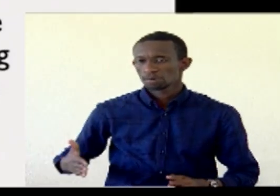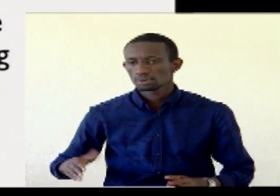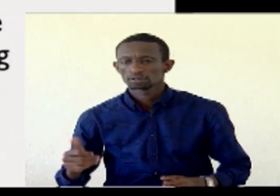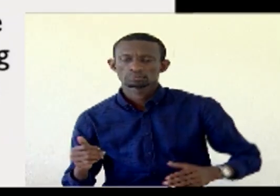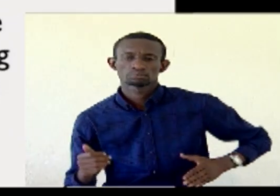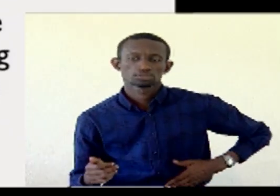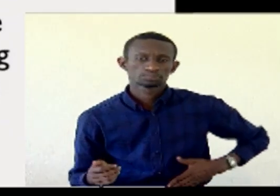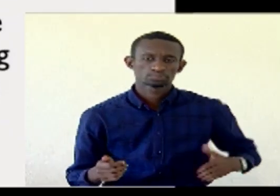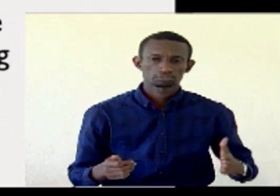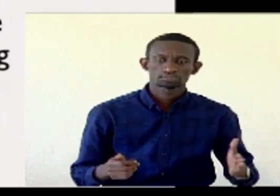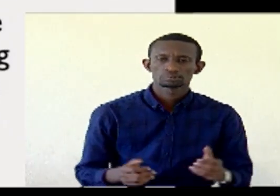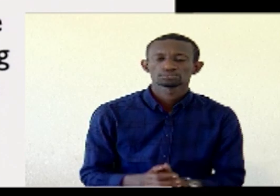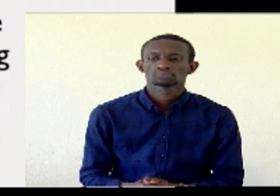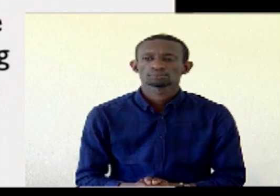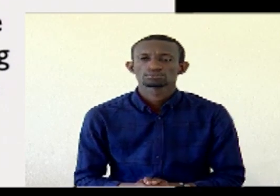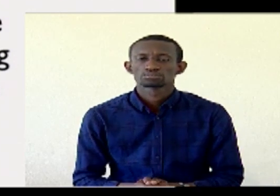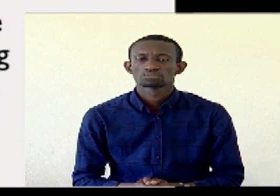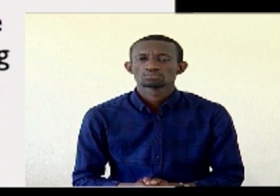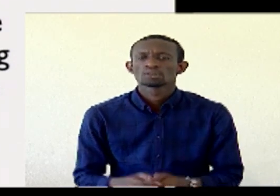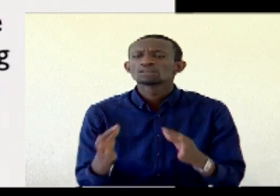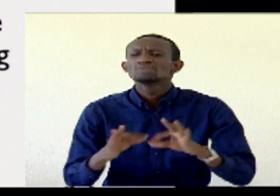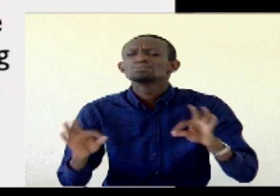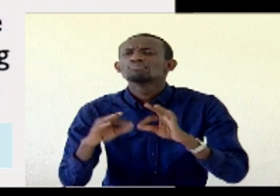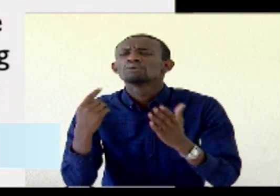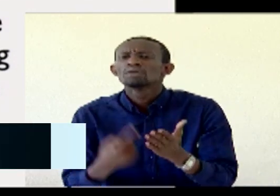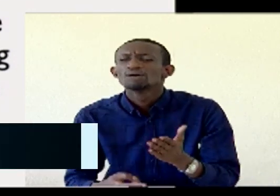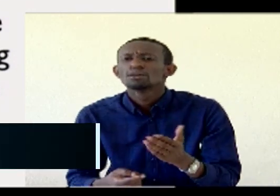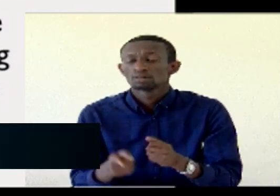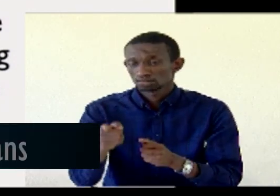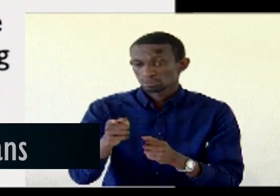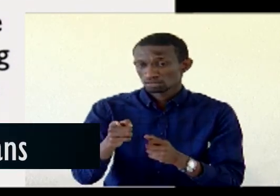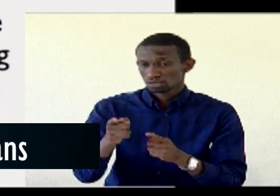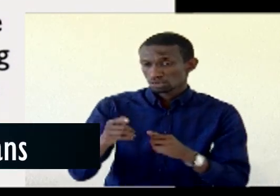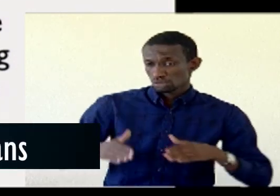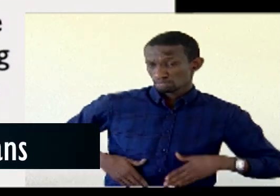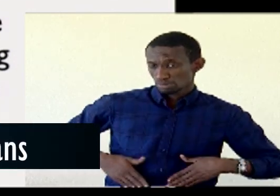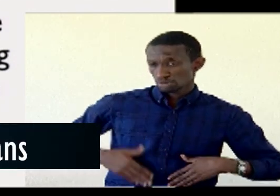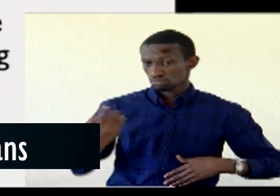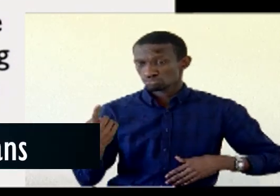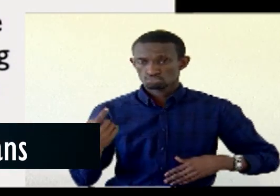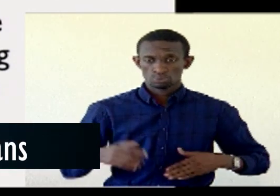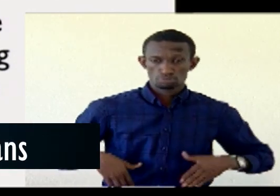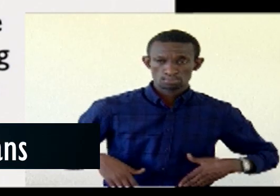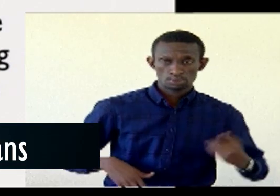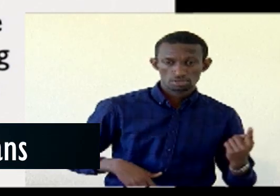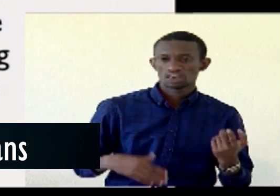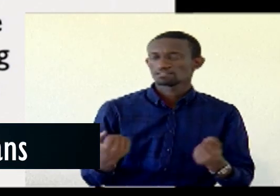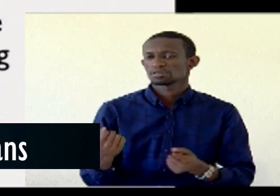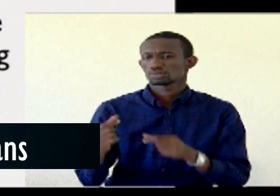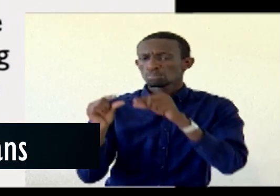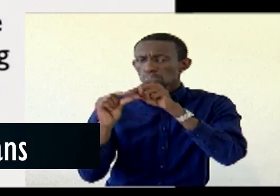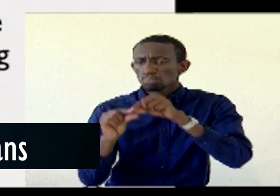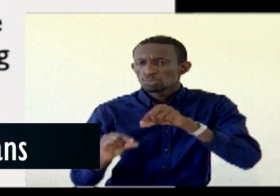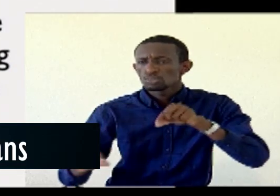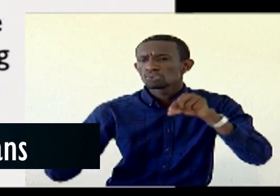functions of ureter? I said each kidney has a narrow tube, which is called ureter. That